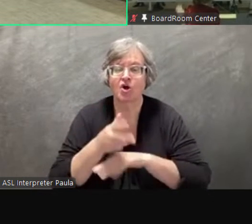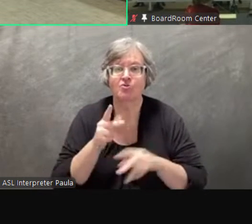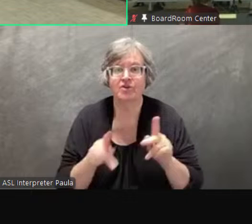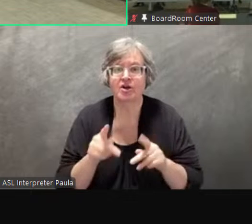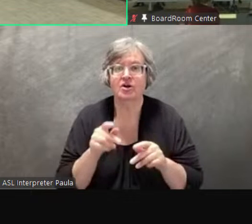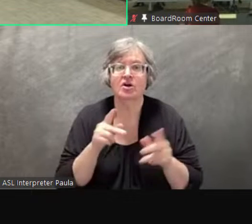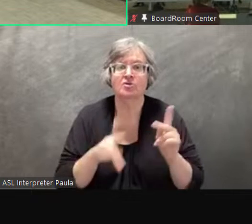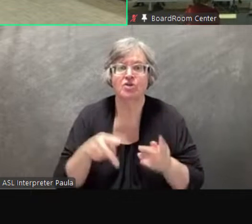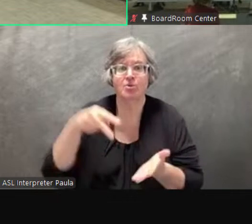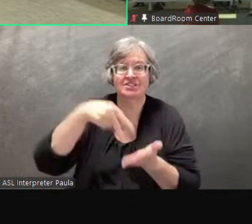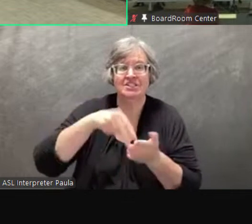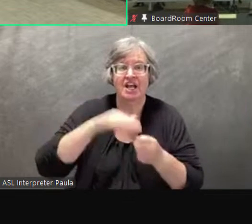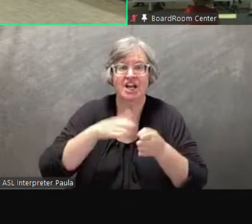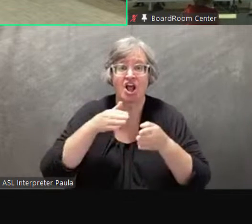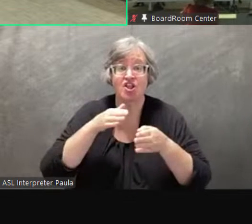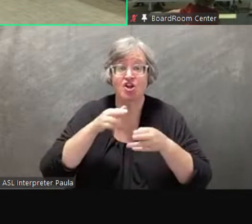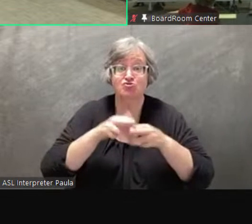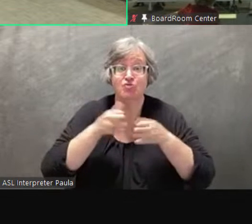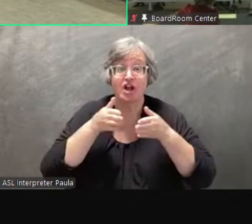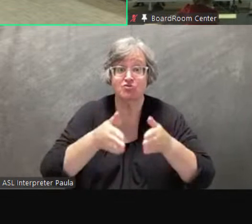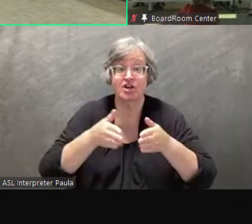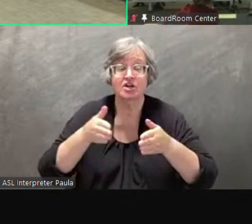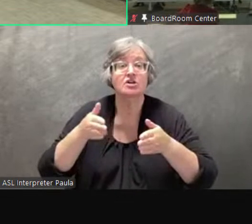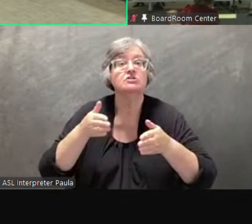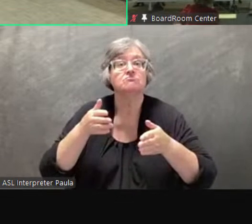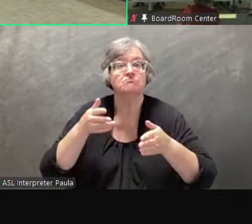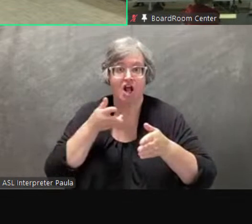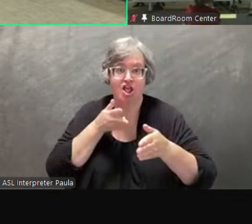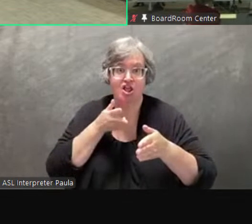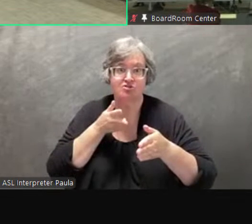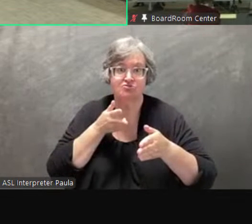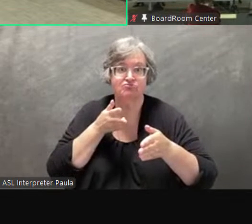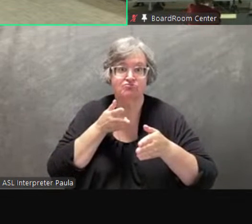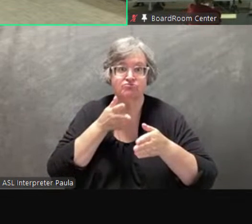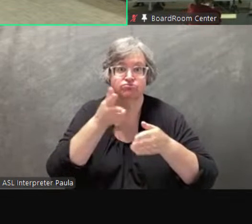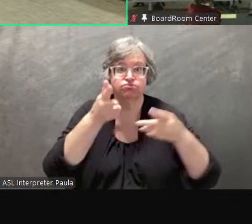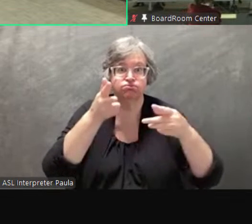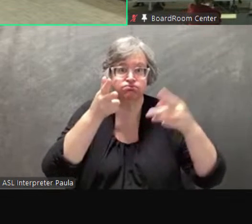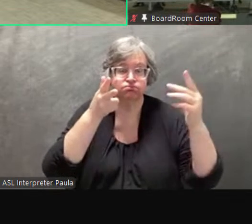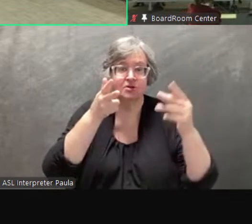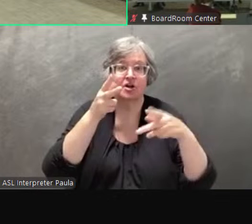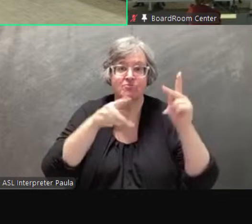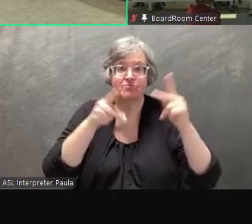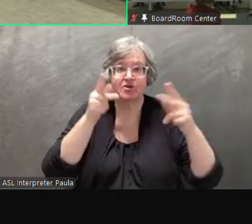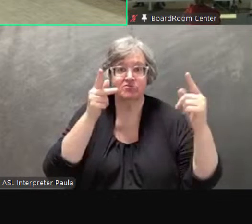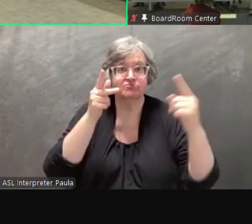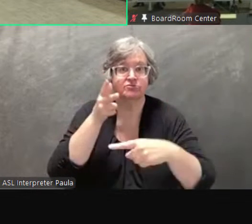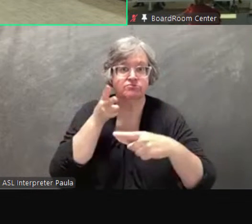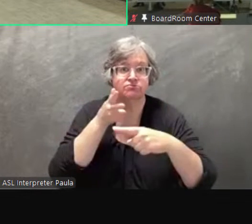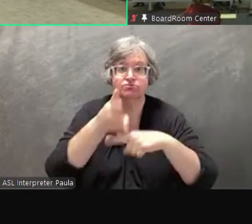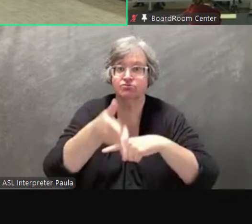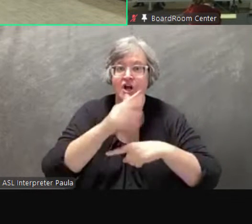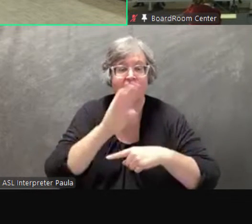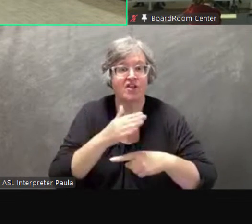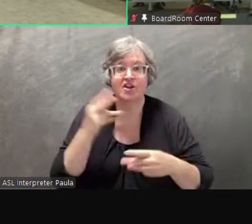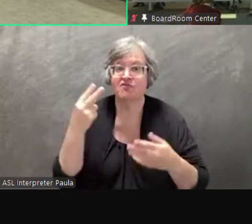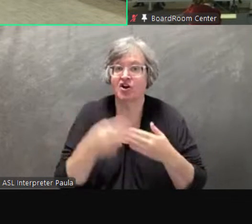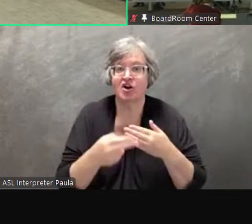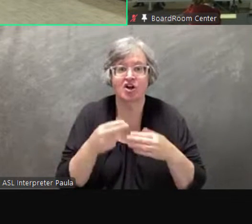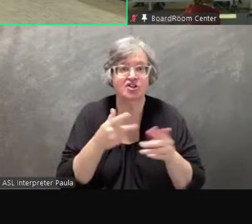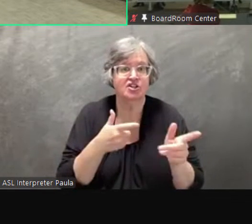would stand on the tracks and the train would run them over, and they never cut the speed of the train. They never cut the